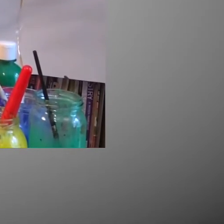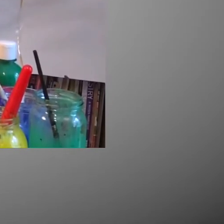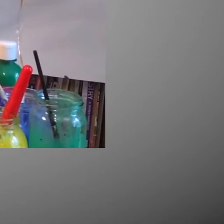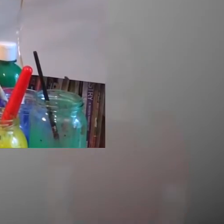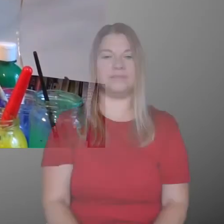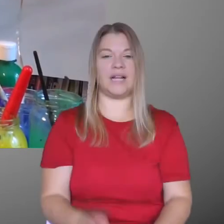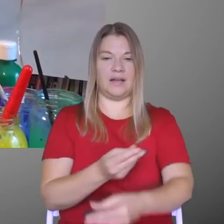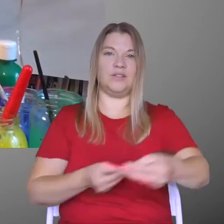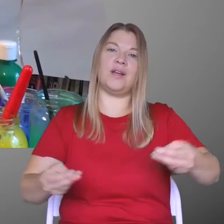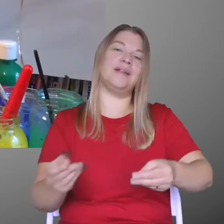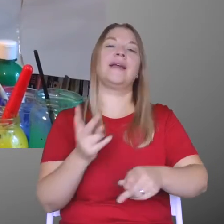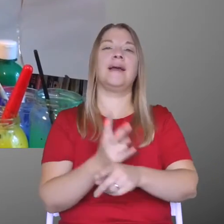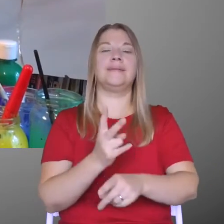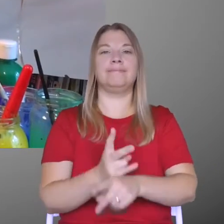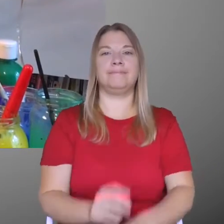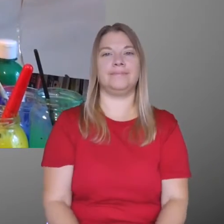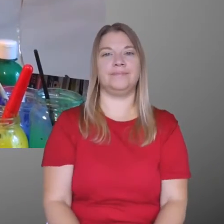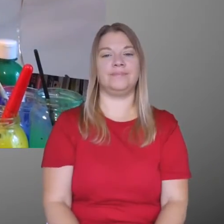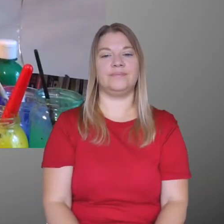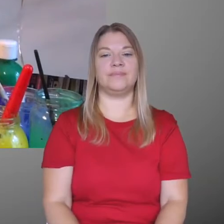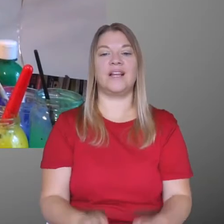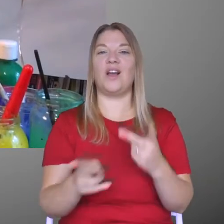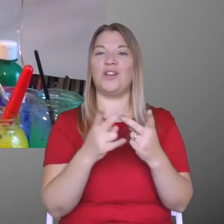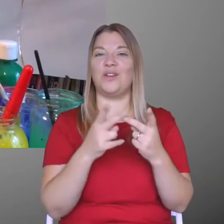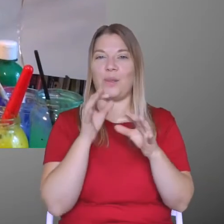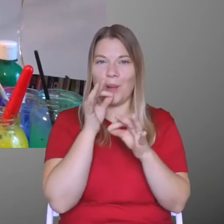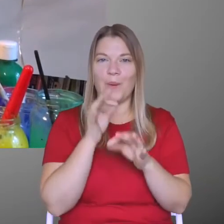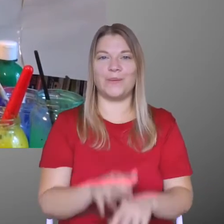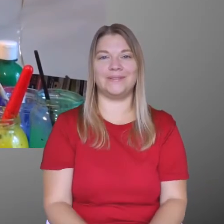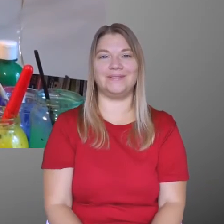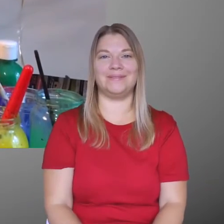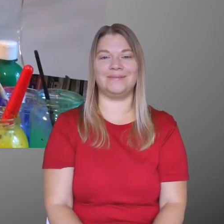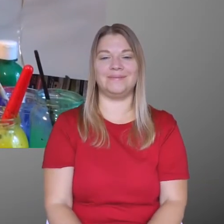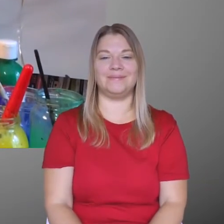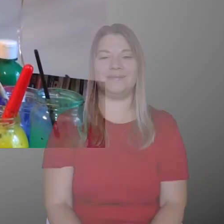turn it again and give it another blow.